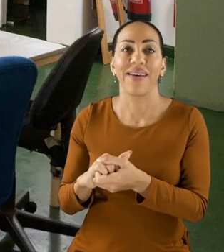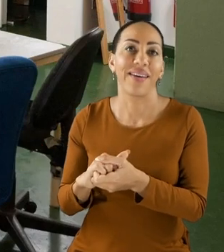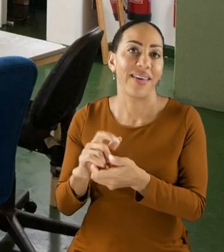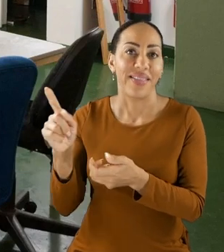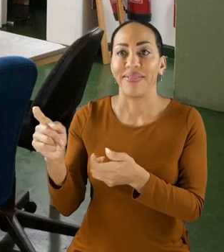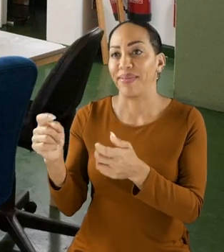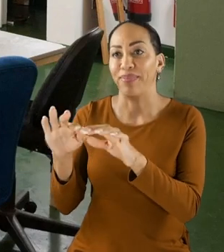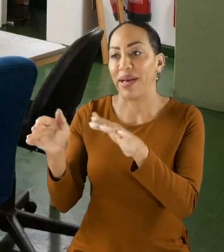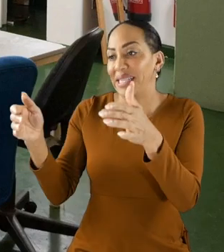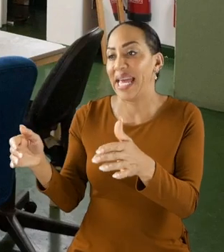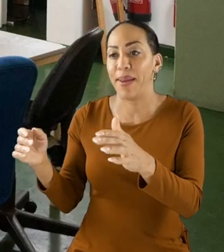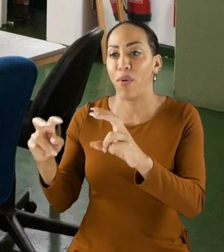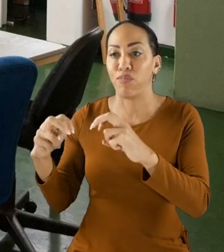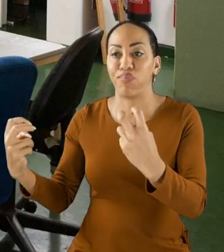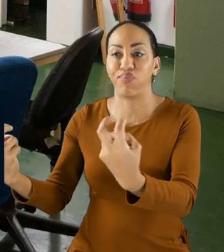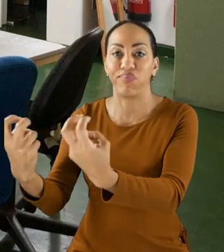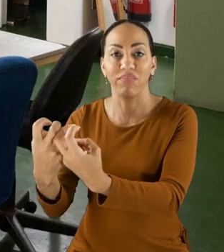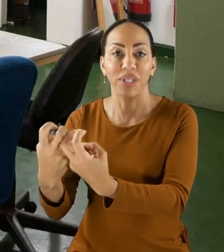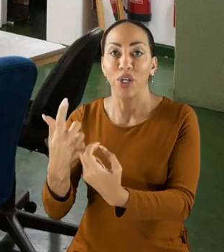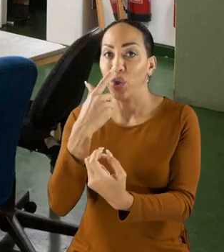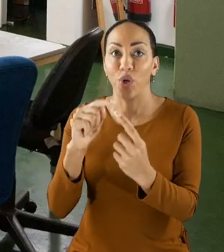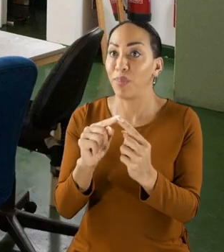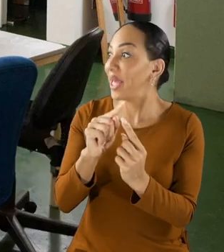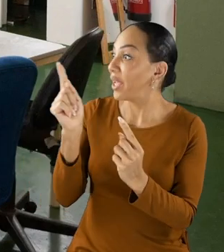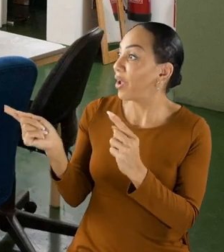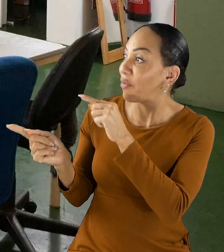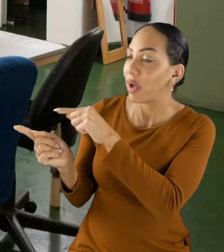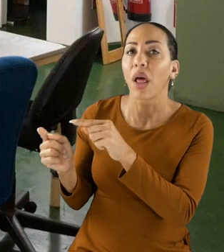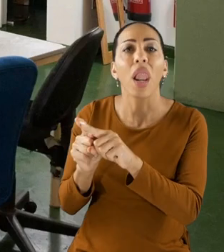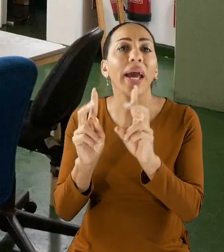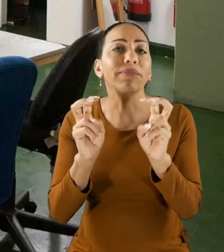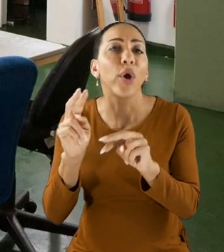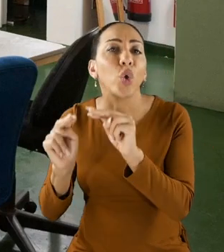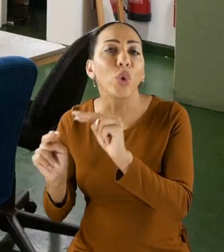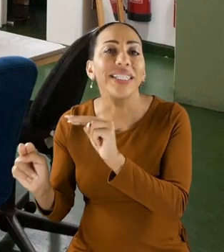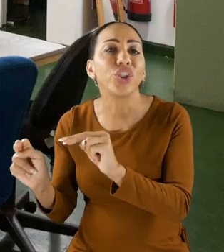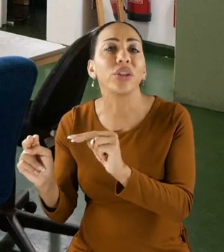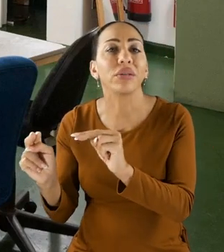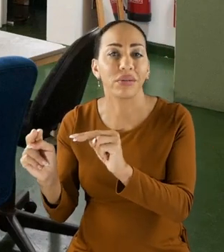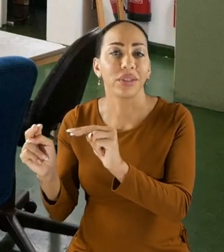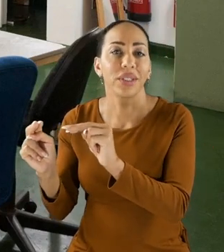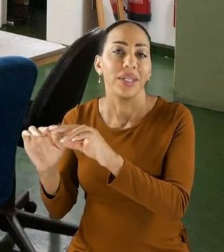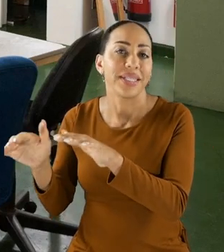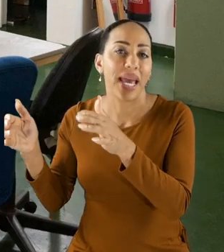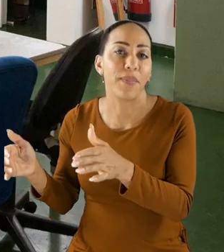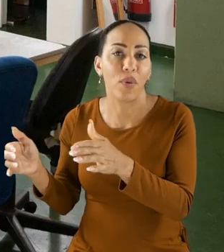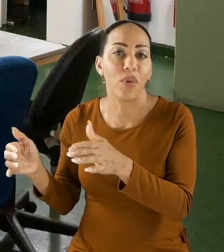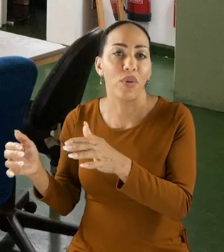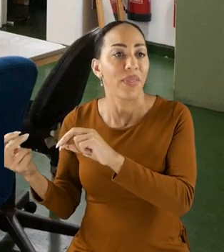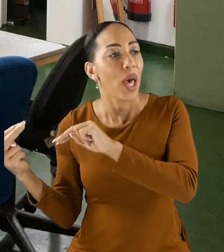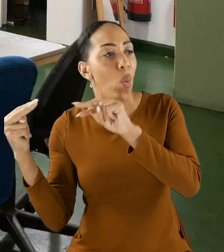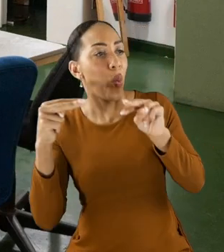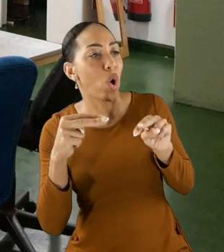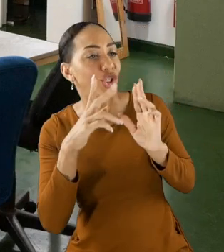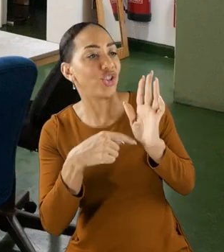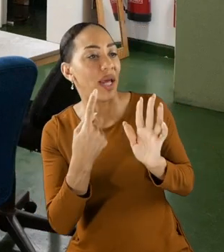chairs at a table as if the table was just the other side of the stage, almost an audition table, where they're watching me, but it's behind me and